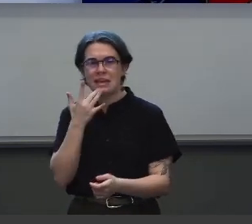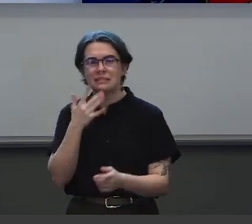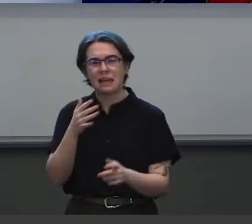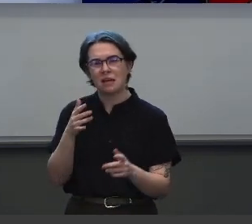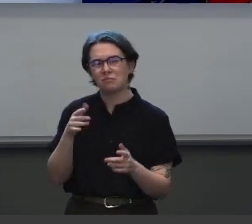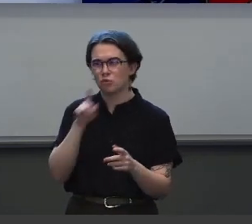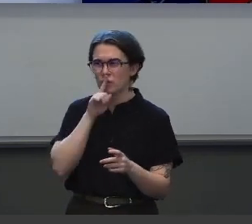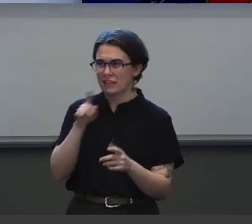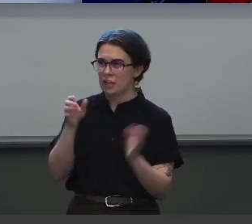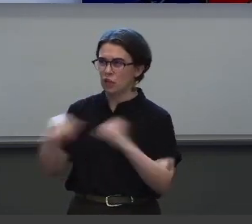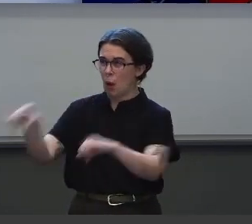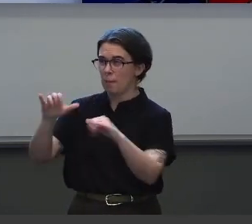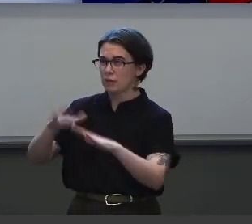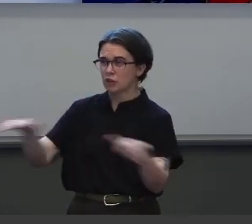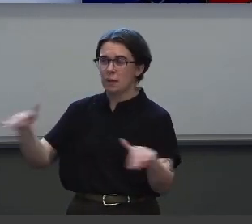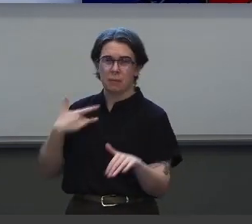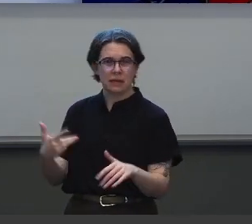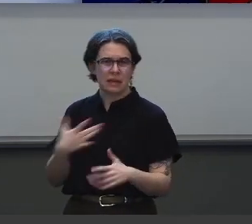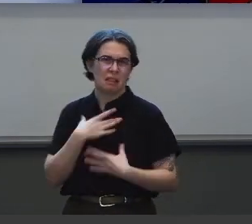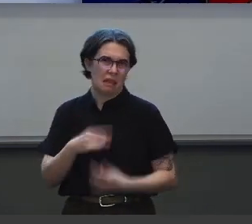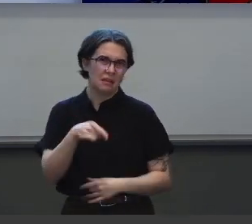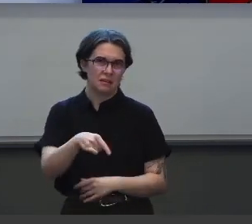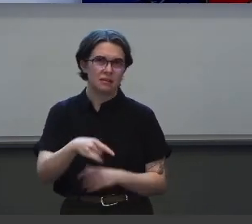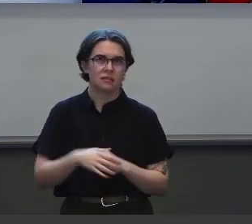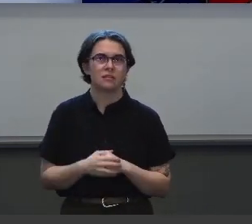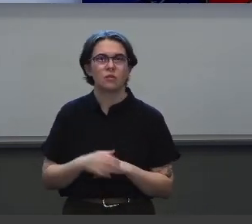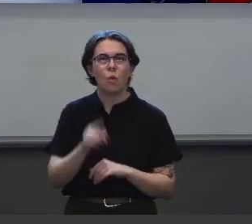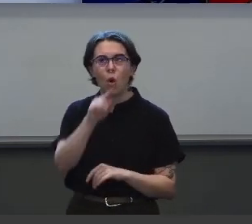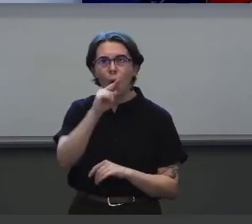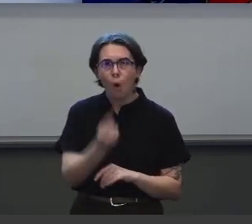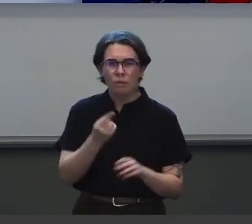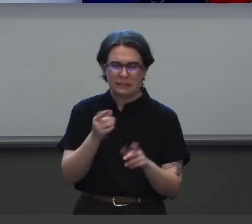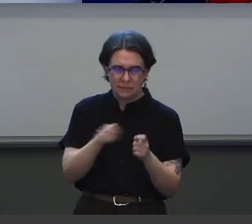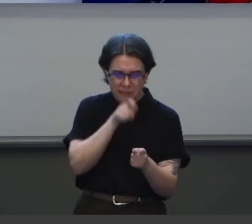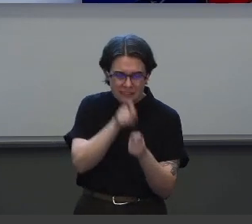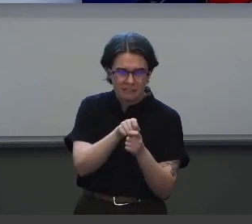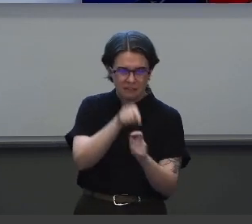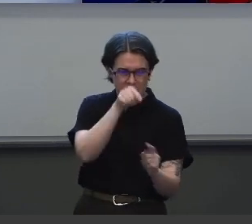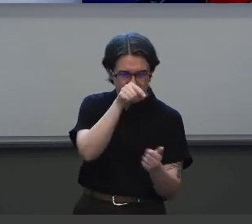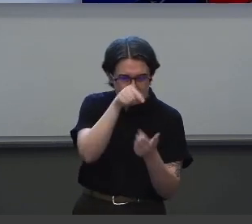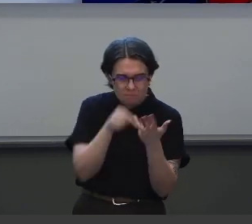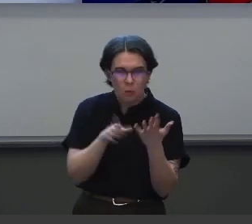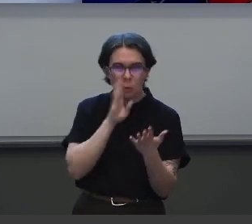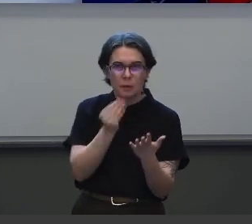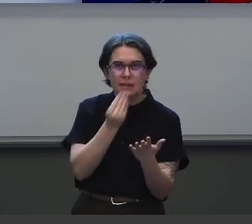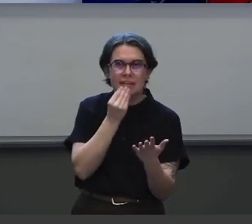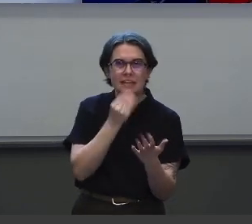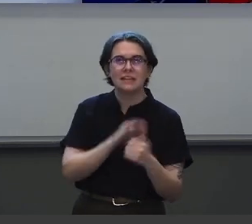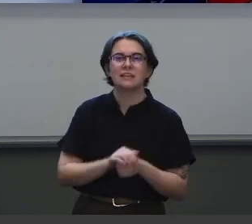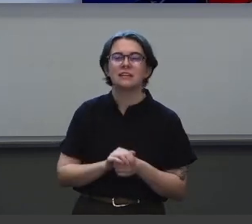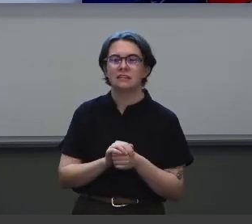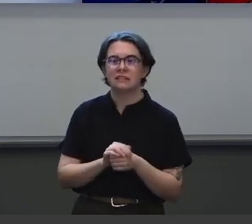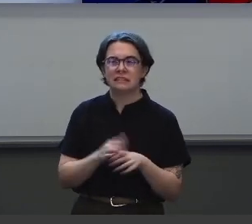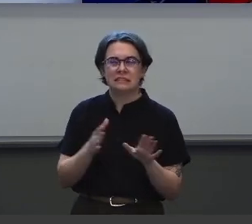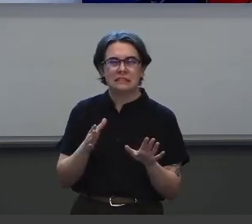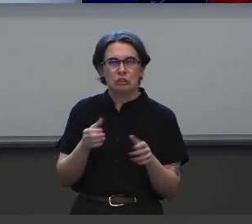diet, will only eat certain tastes, is a picky eater, especially regarding food